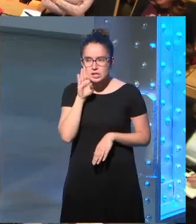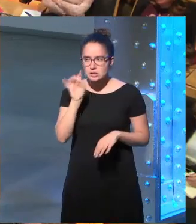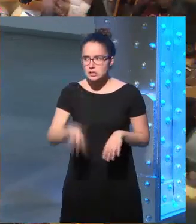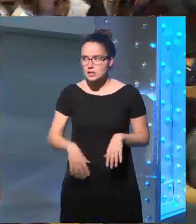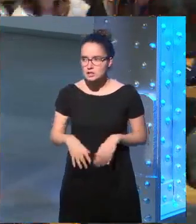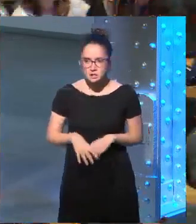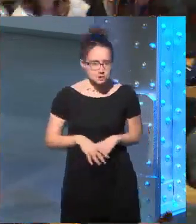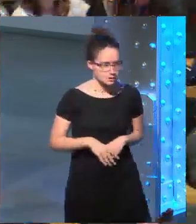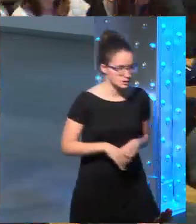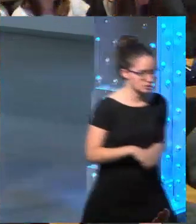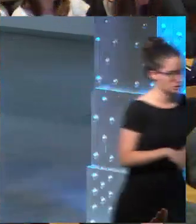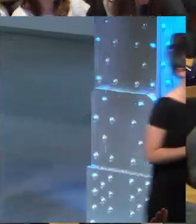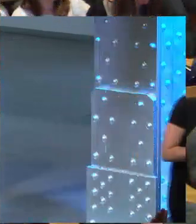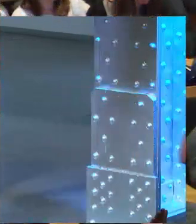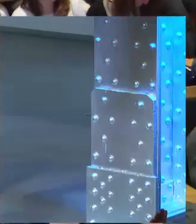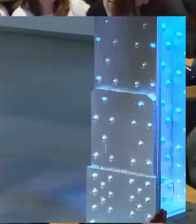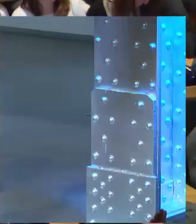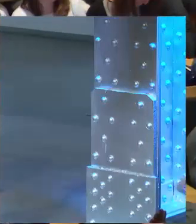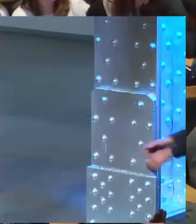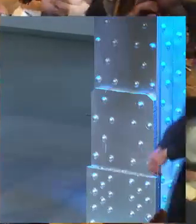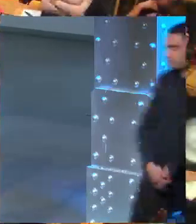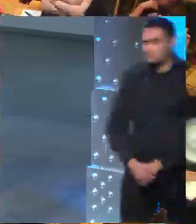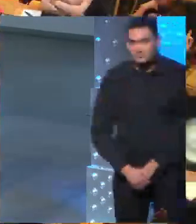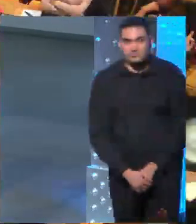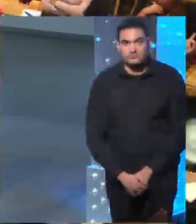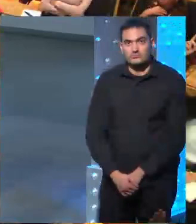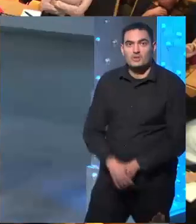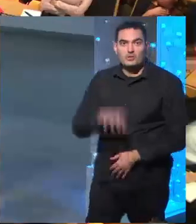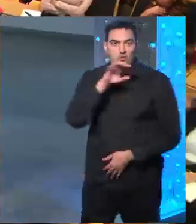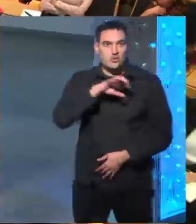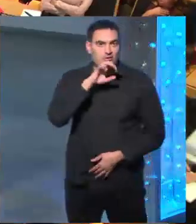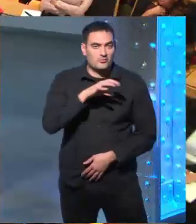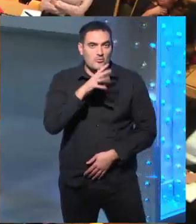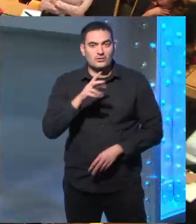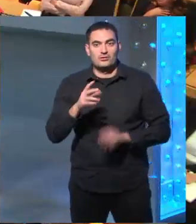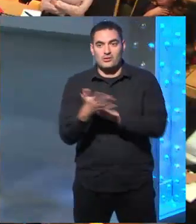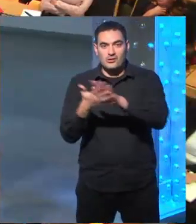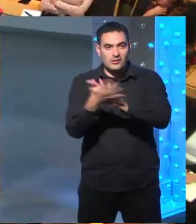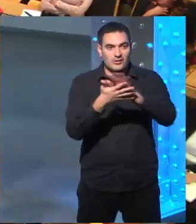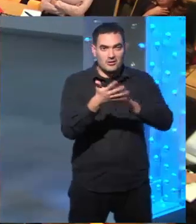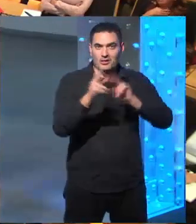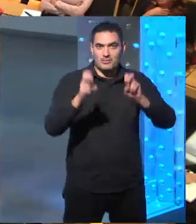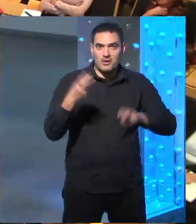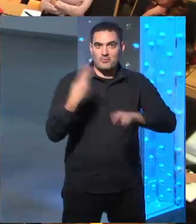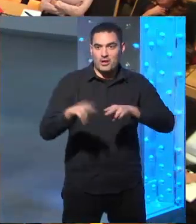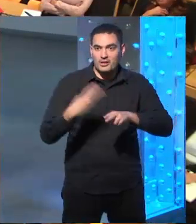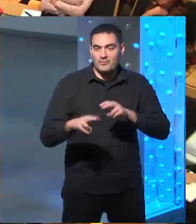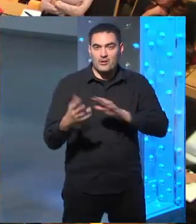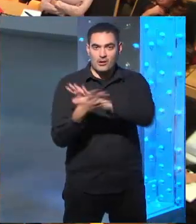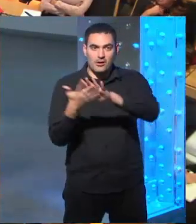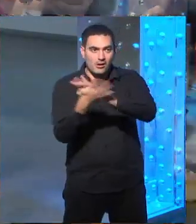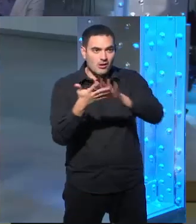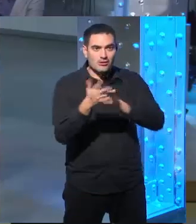as parents are guilty of this aspect? Well, that's funny, because we talk